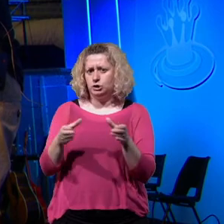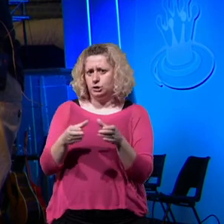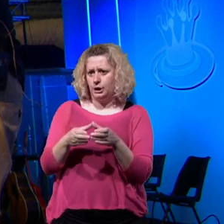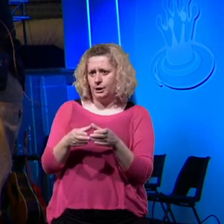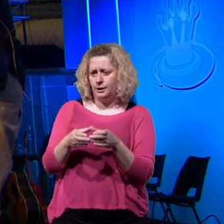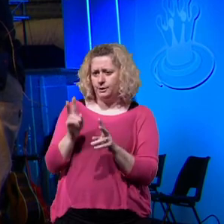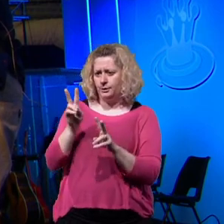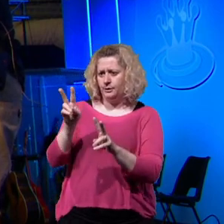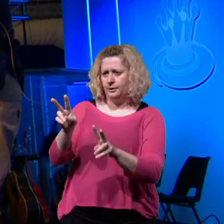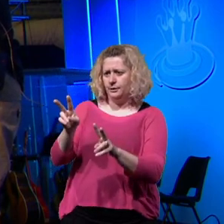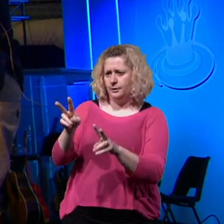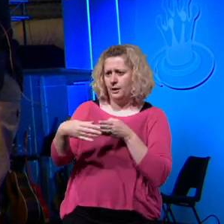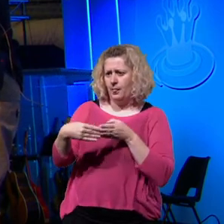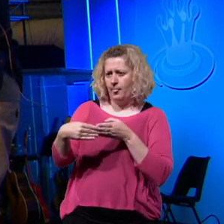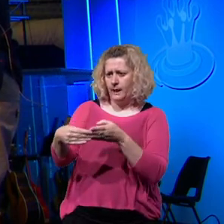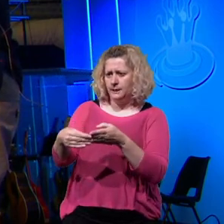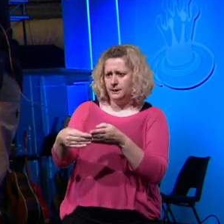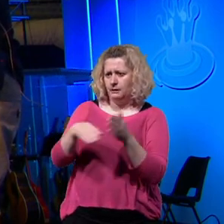leave.